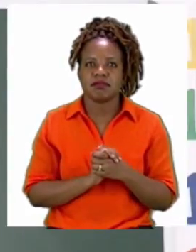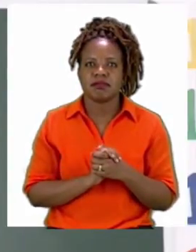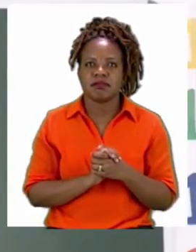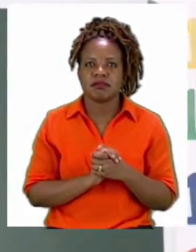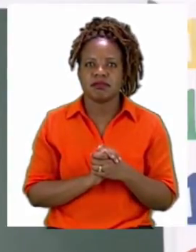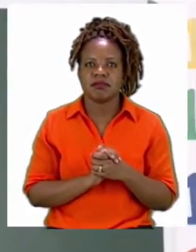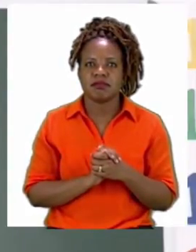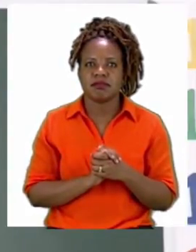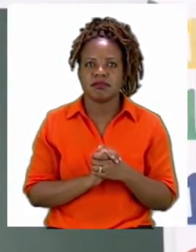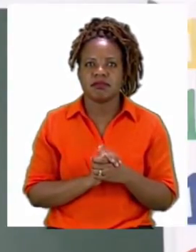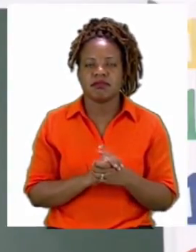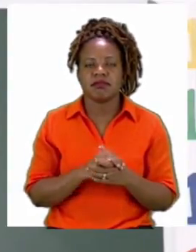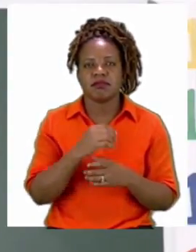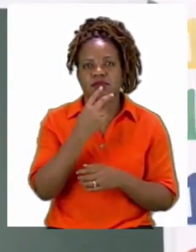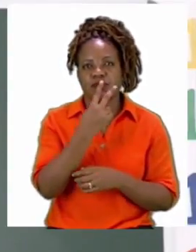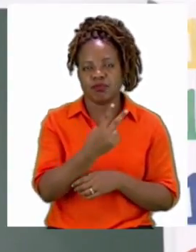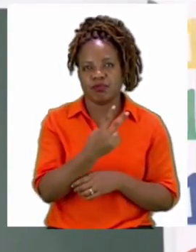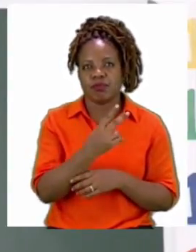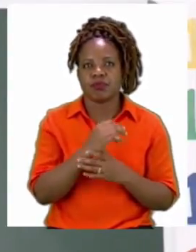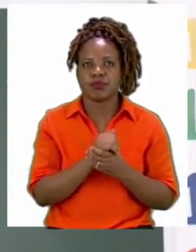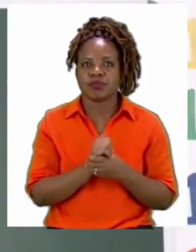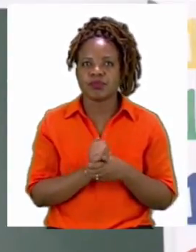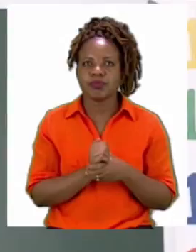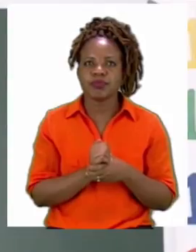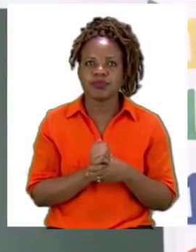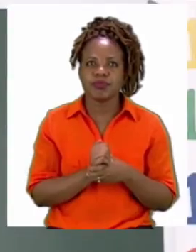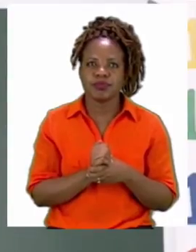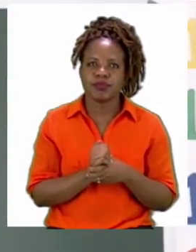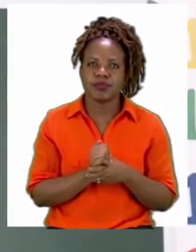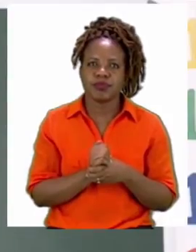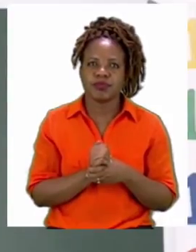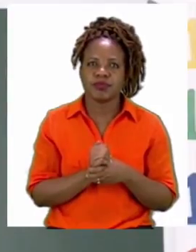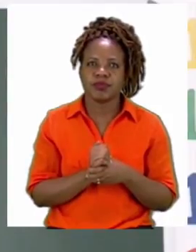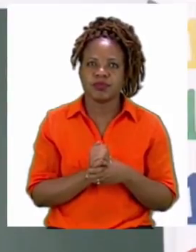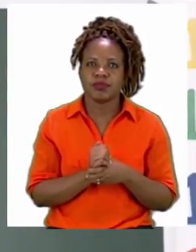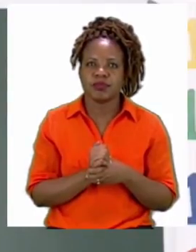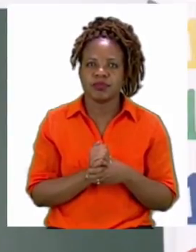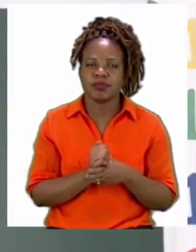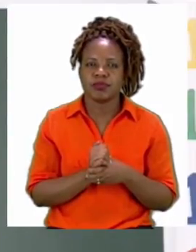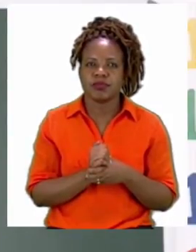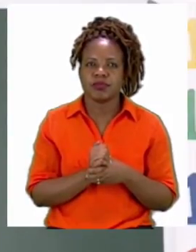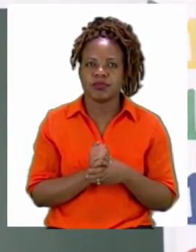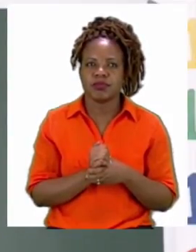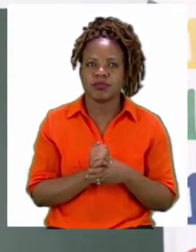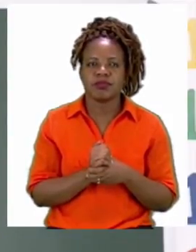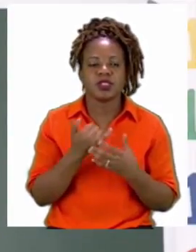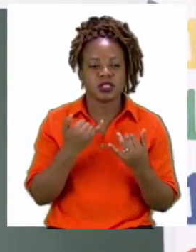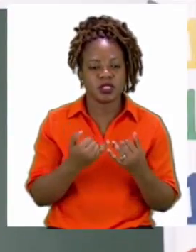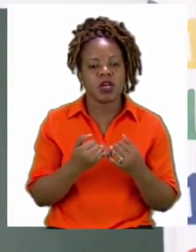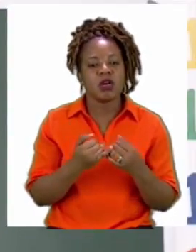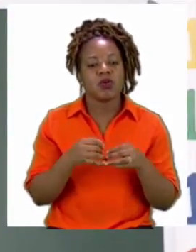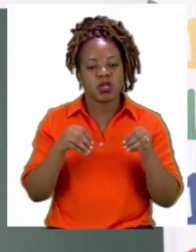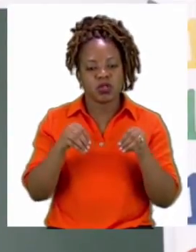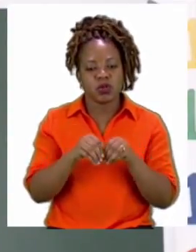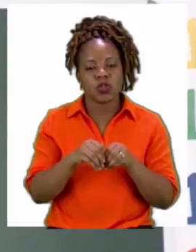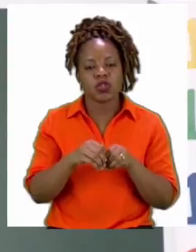one in this case is 2. So we're going to be doing 2 sets. And then inside the sets, that's